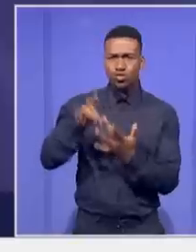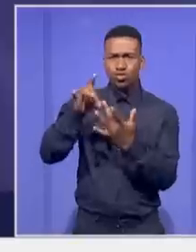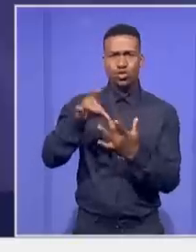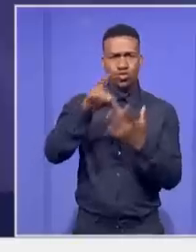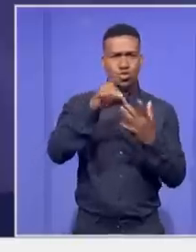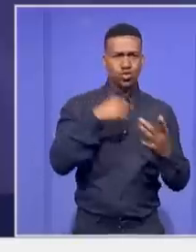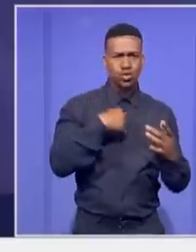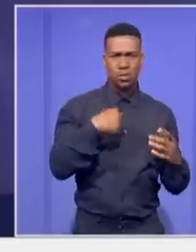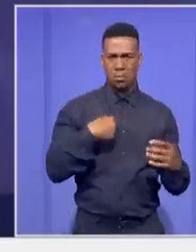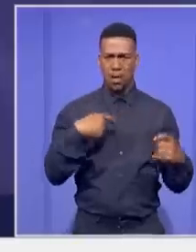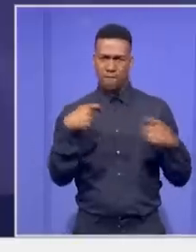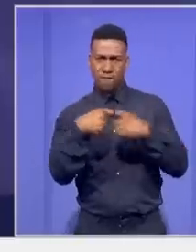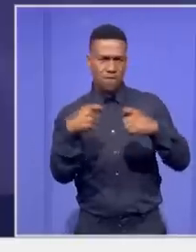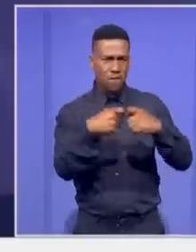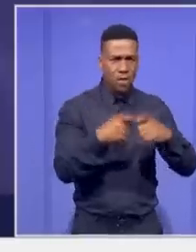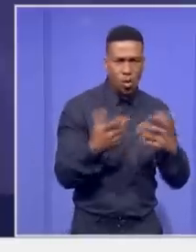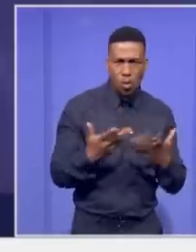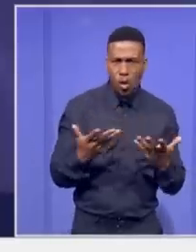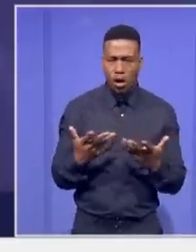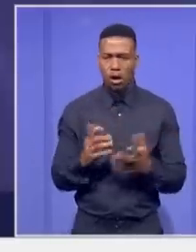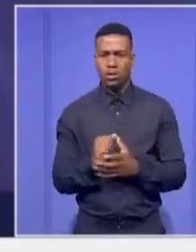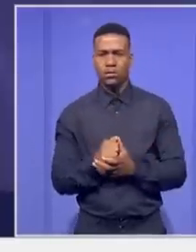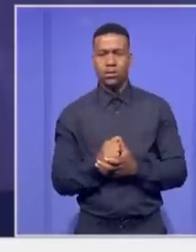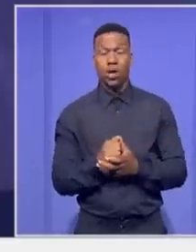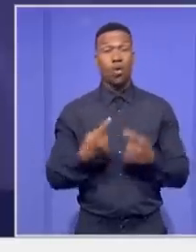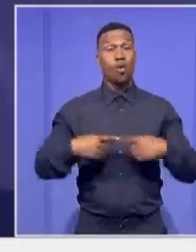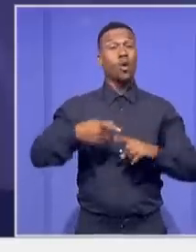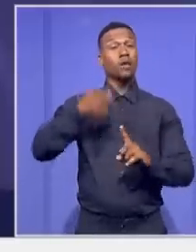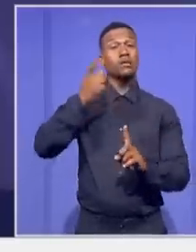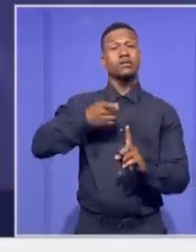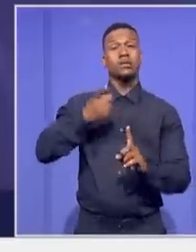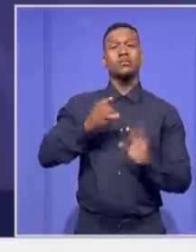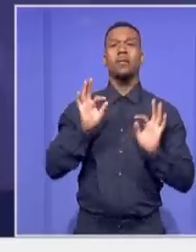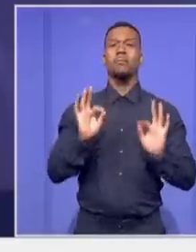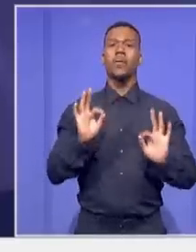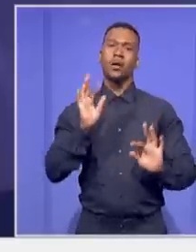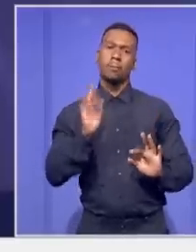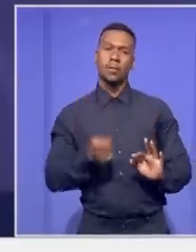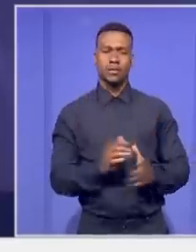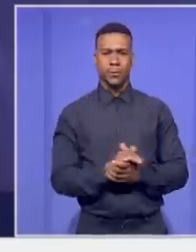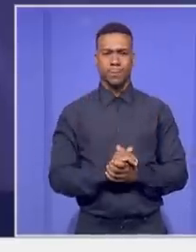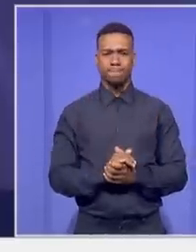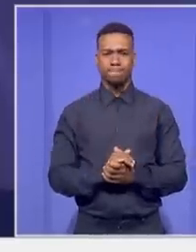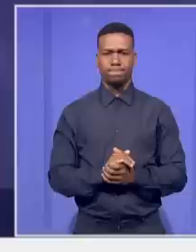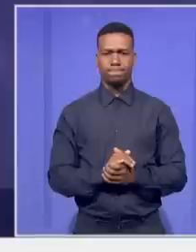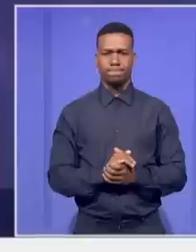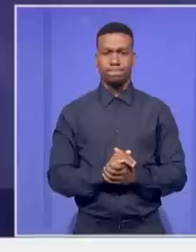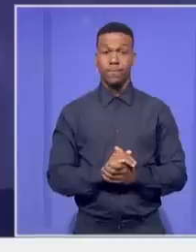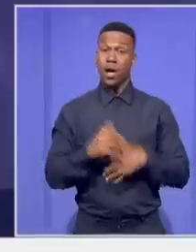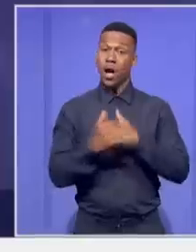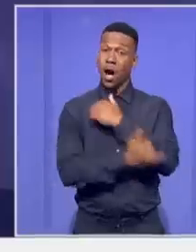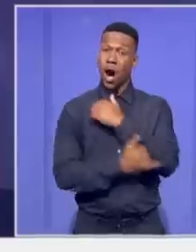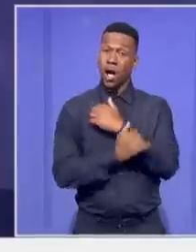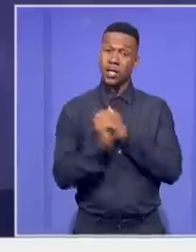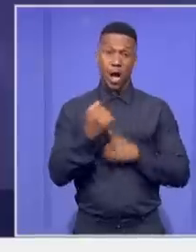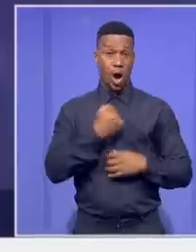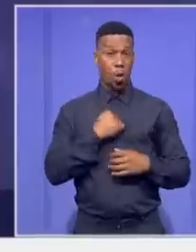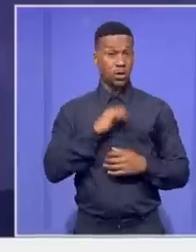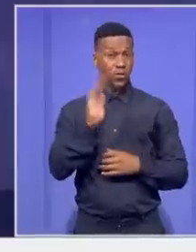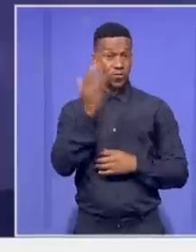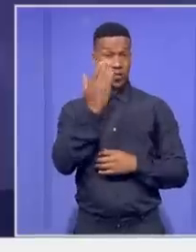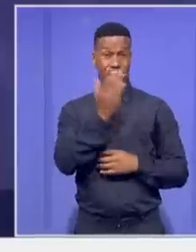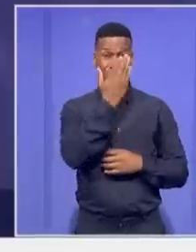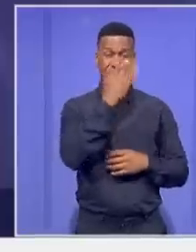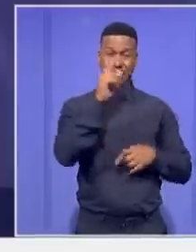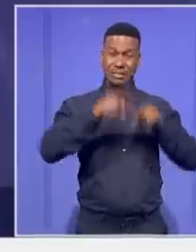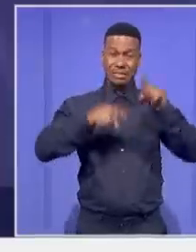remain fundamentally disciplined in all of our messaging. Now, our country is facing a multitude of crises,